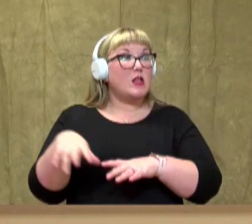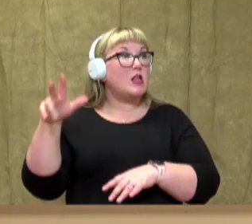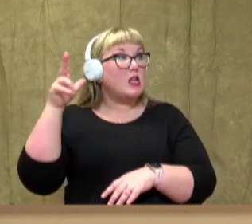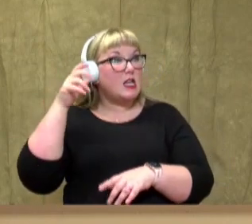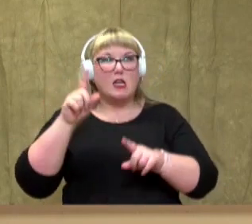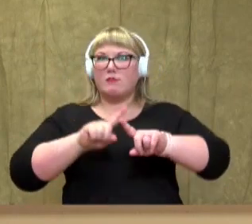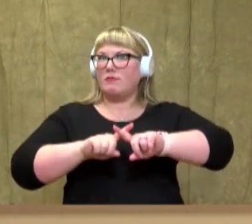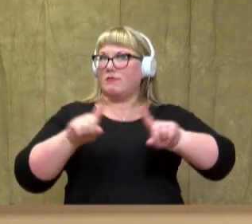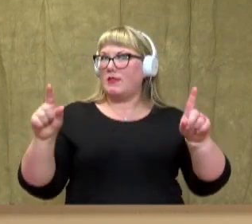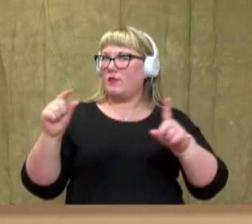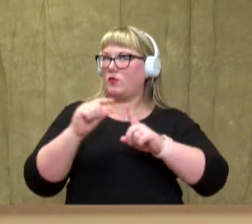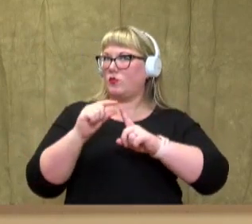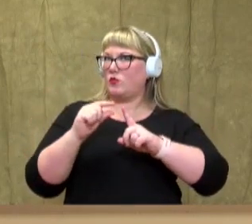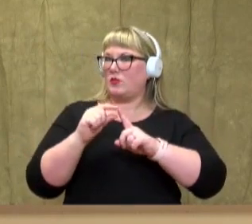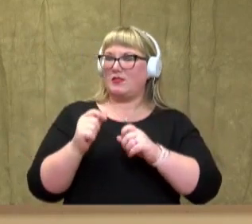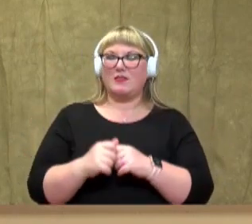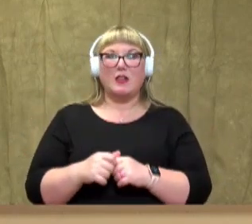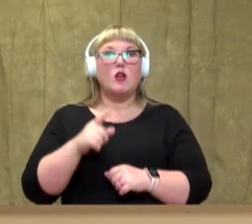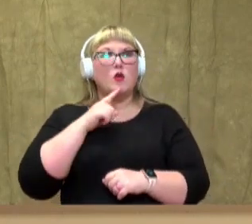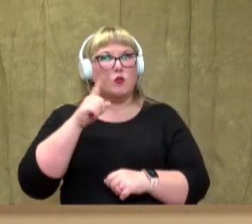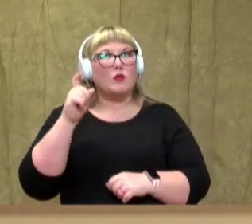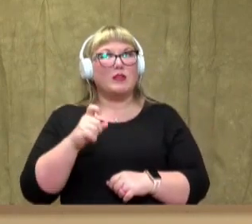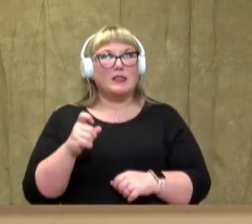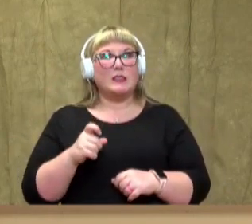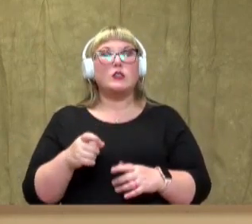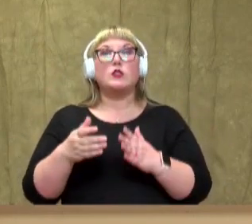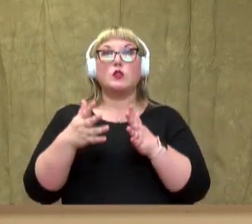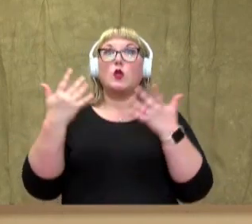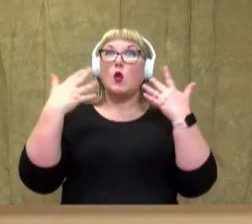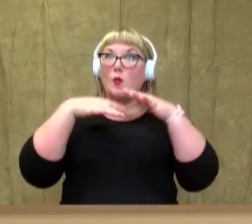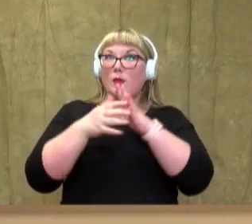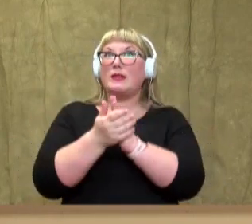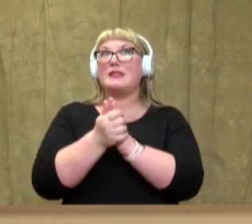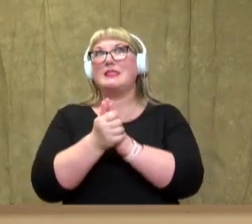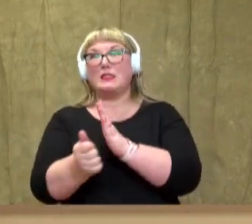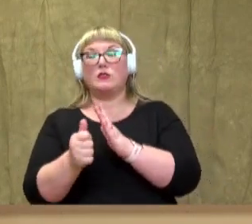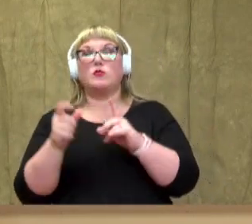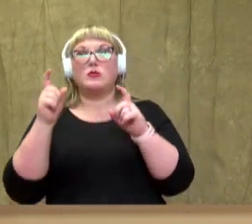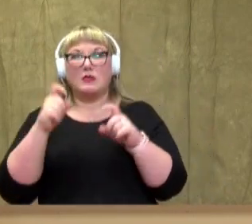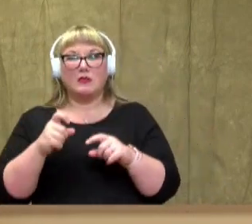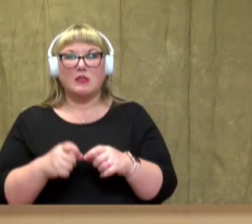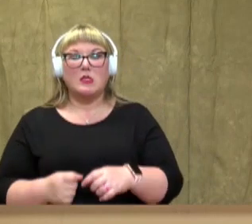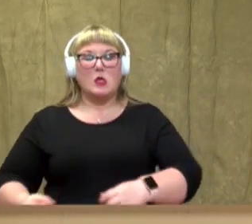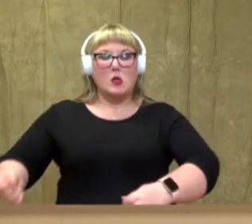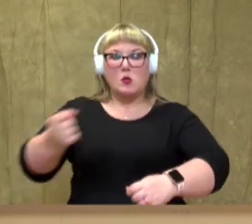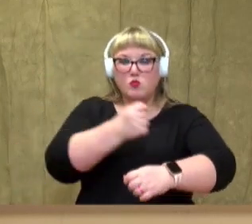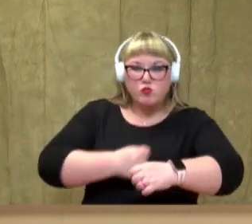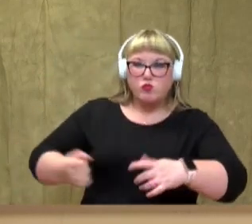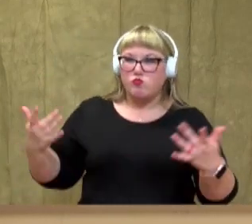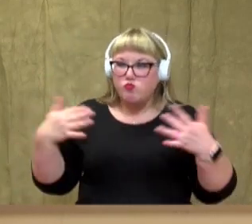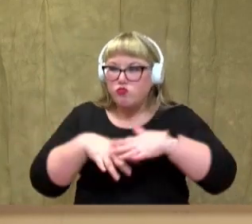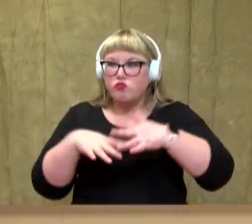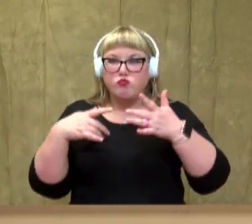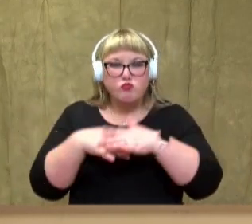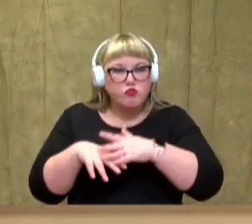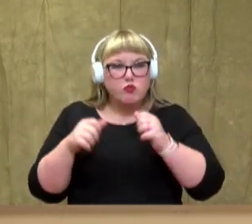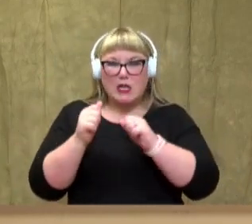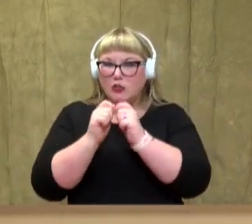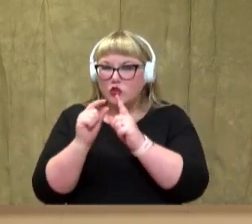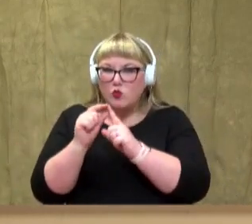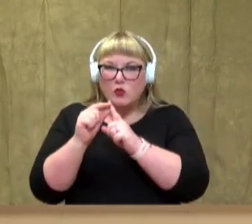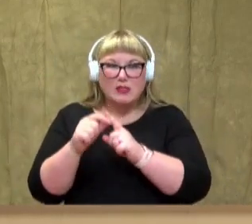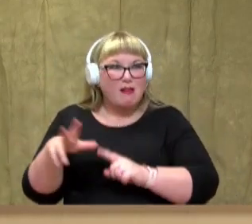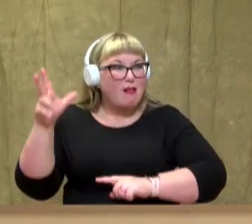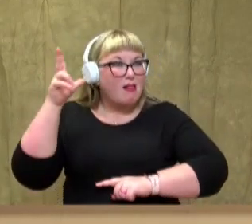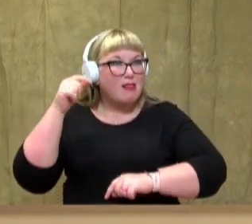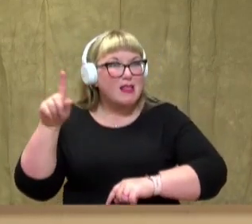totally different word. So I really need you to take your blending skills to the next level. I need you to stir and blend and listen